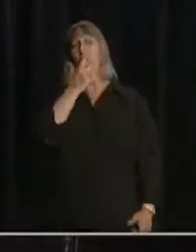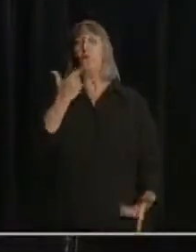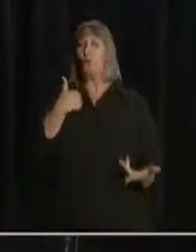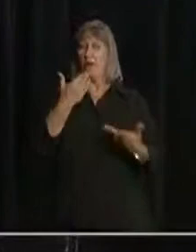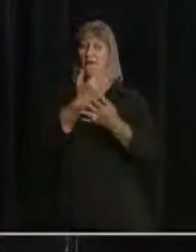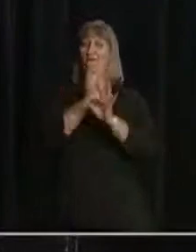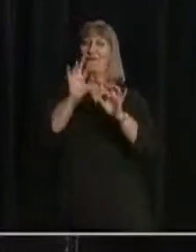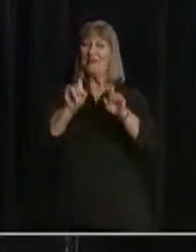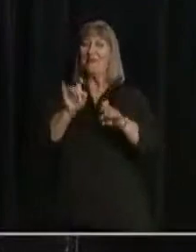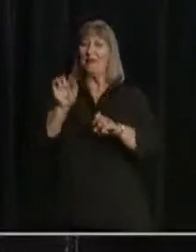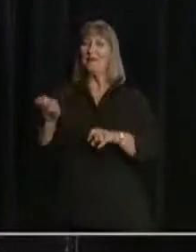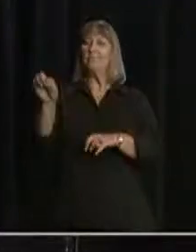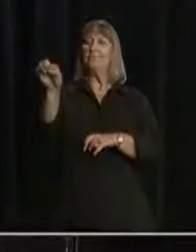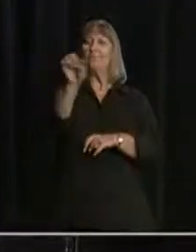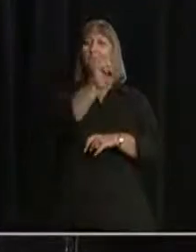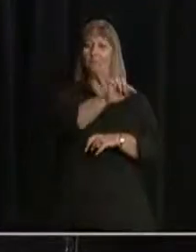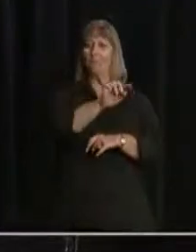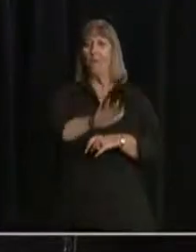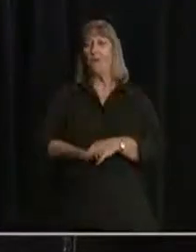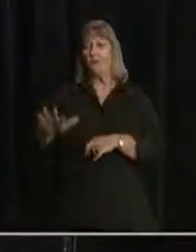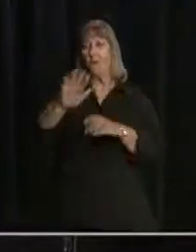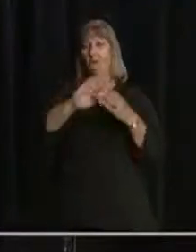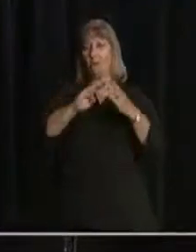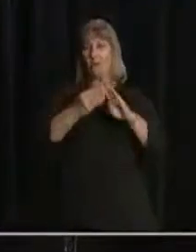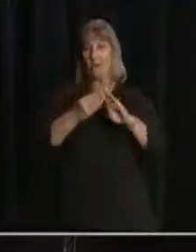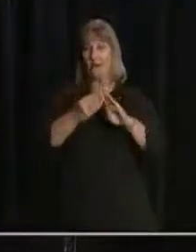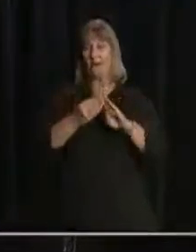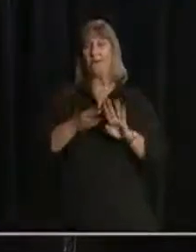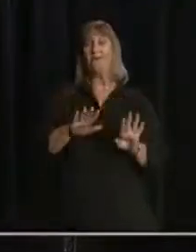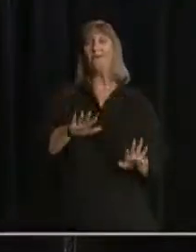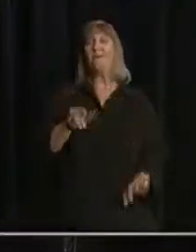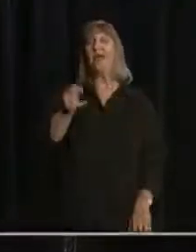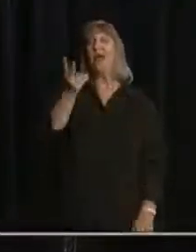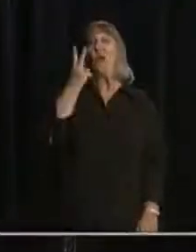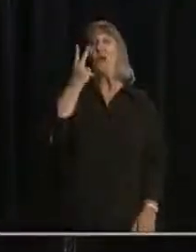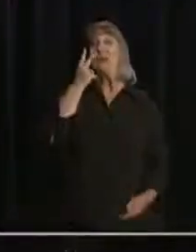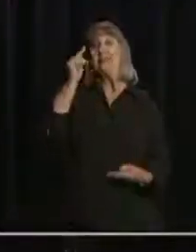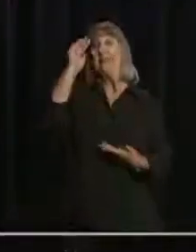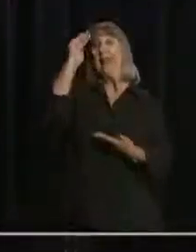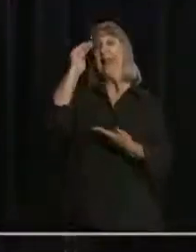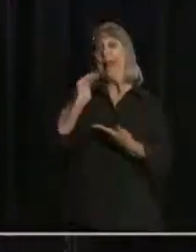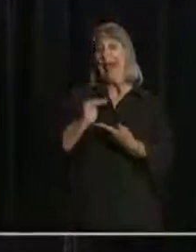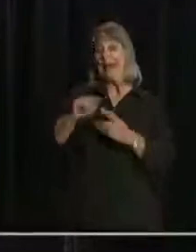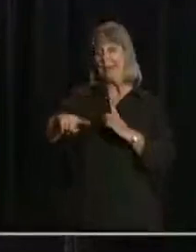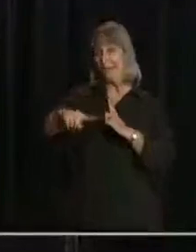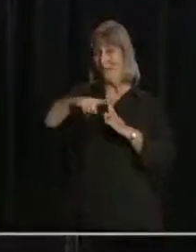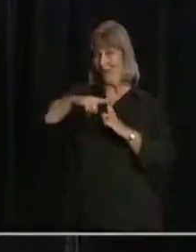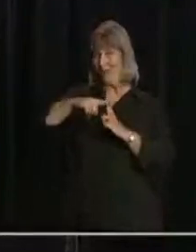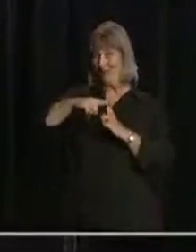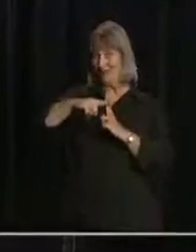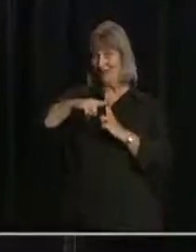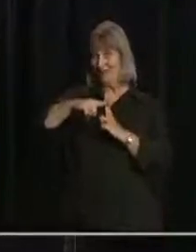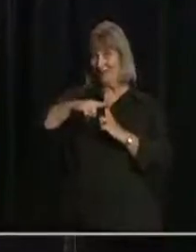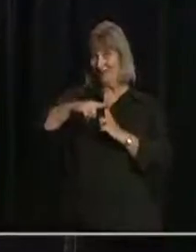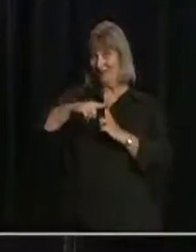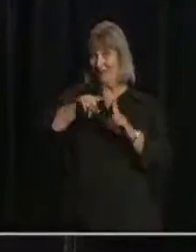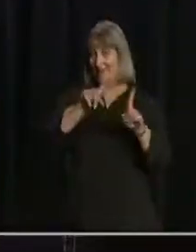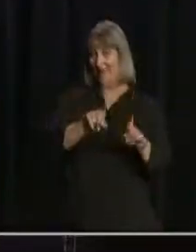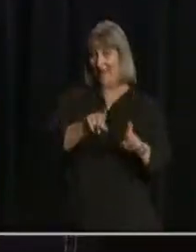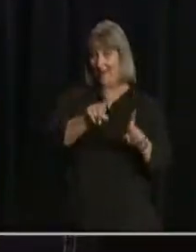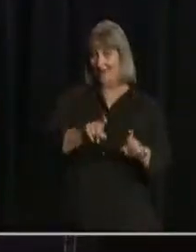city. The better news is that we're not seeing as many positives given that total volume. So that's why